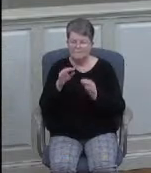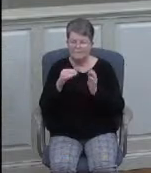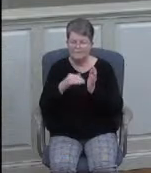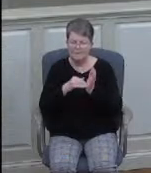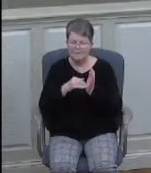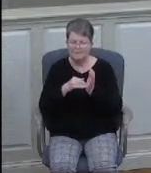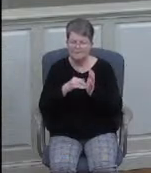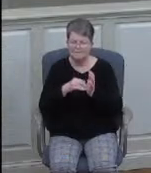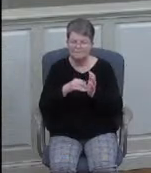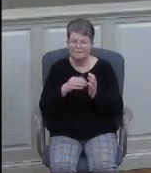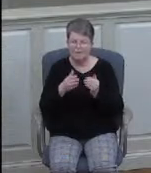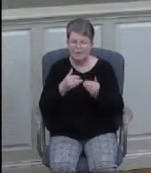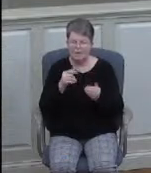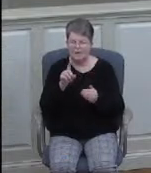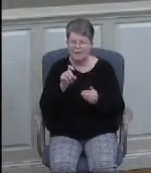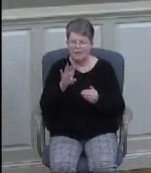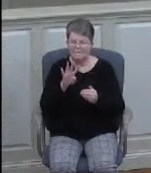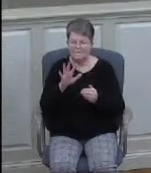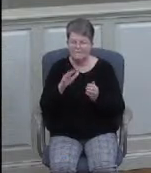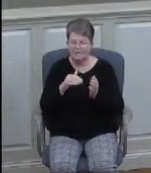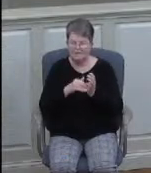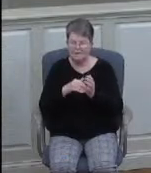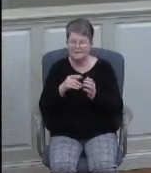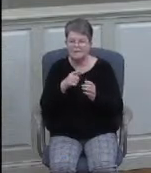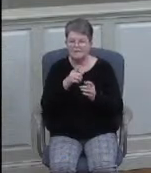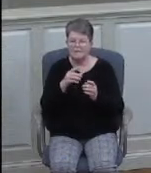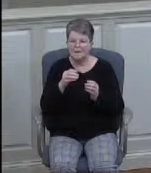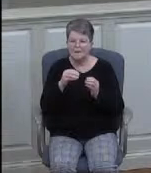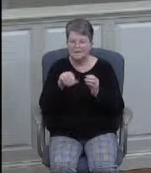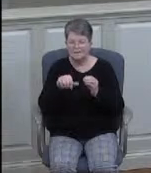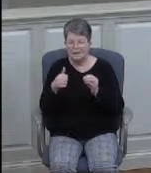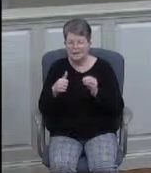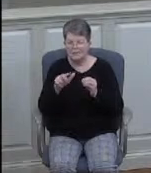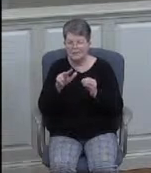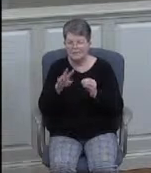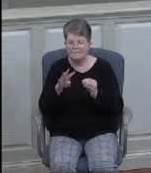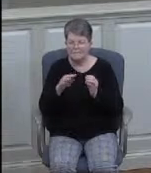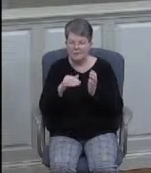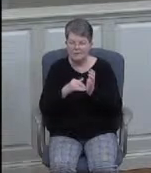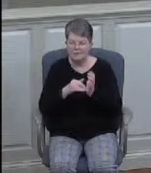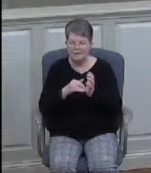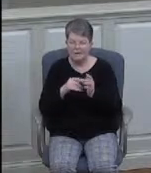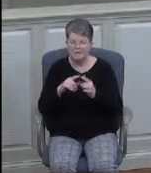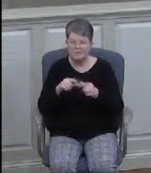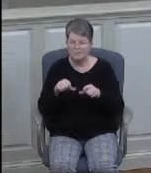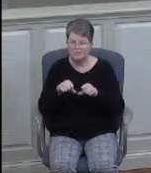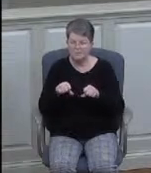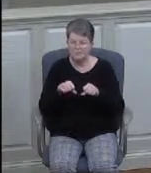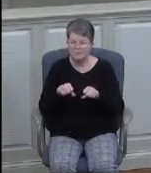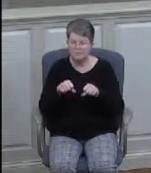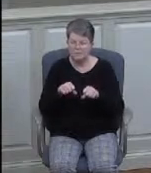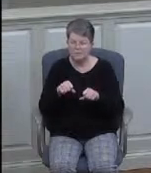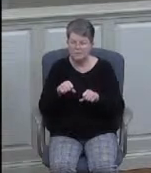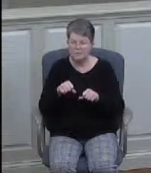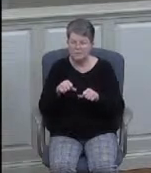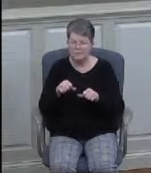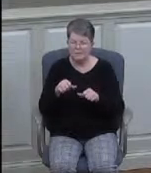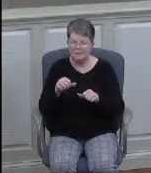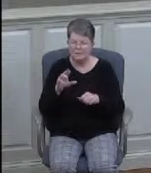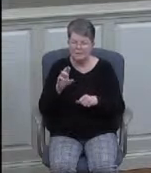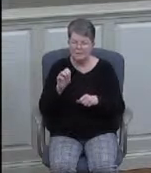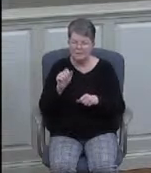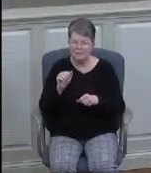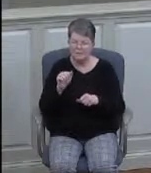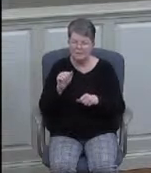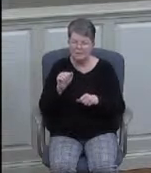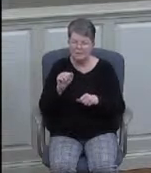$144,959.94. And they also included an alternate bid of $34,560 to mow the rear, approximately